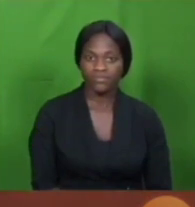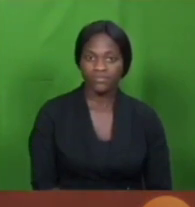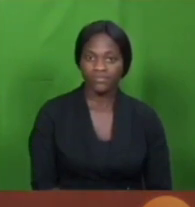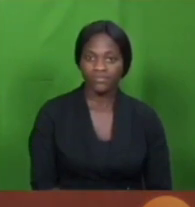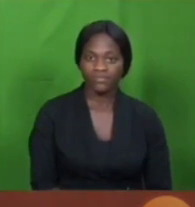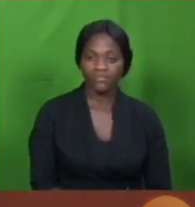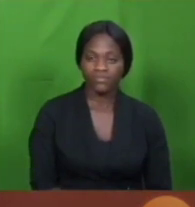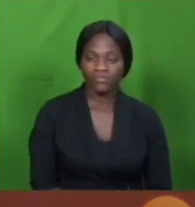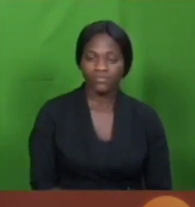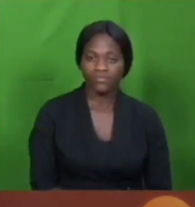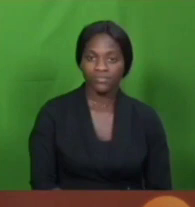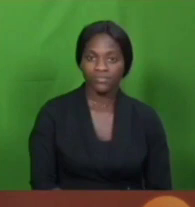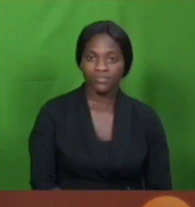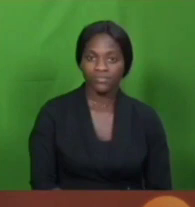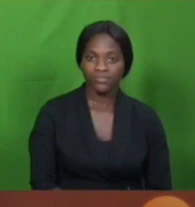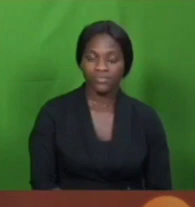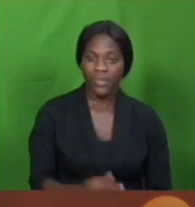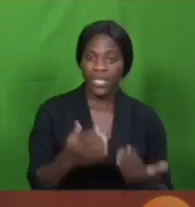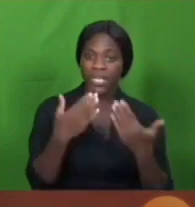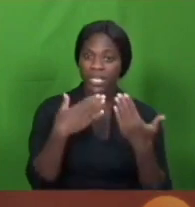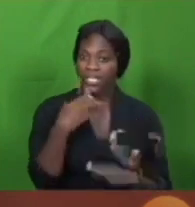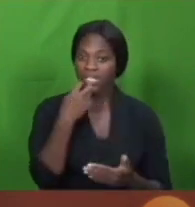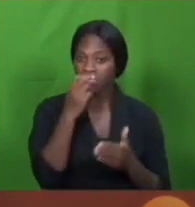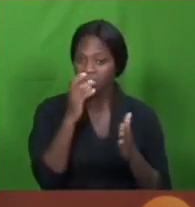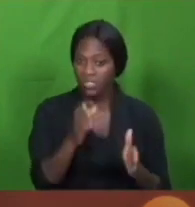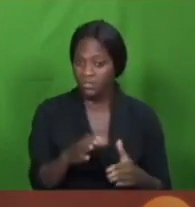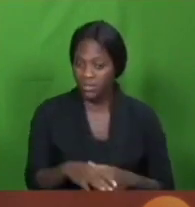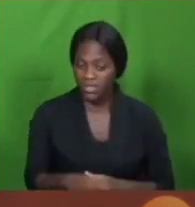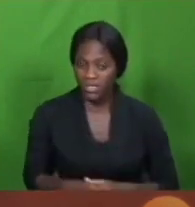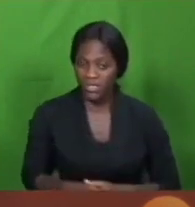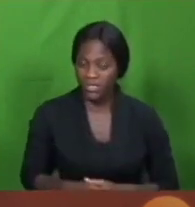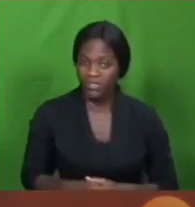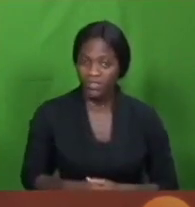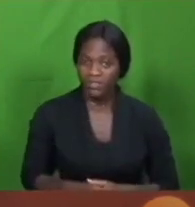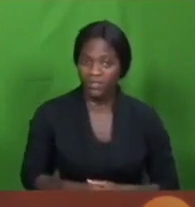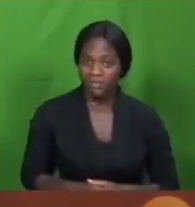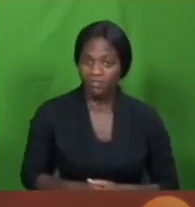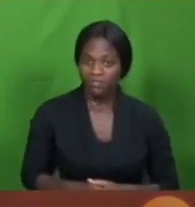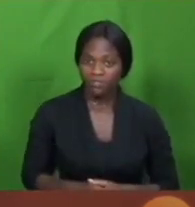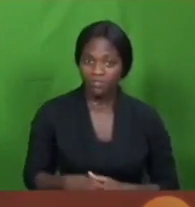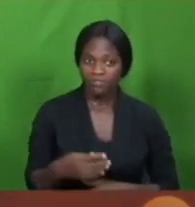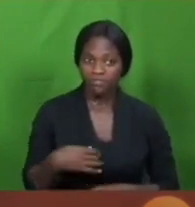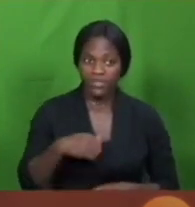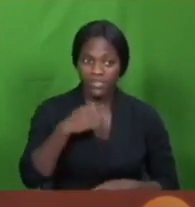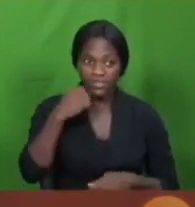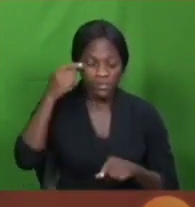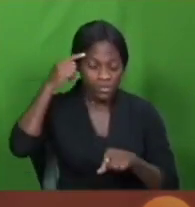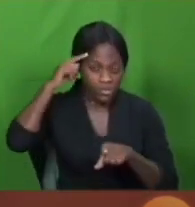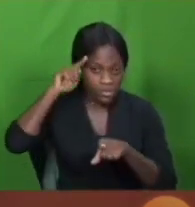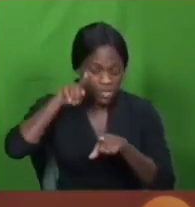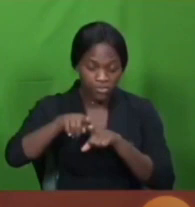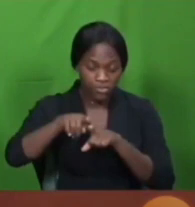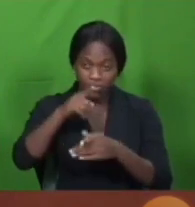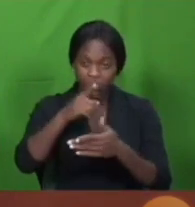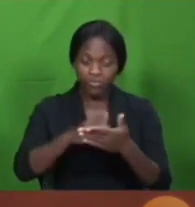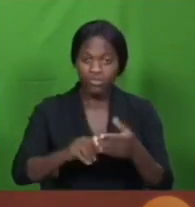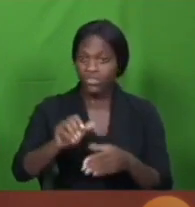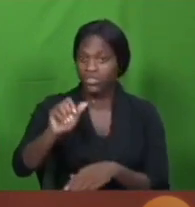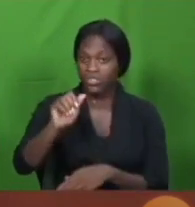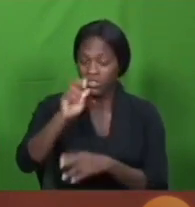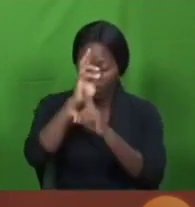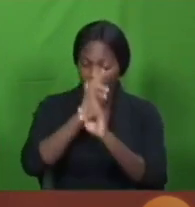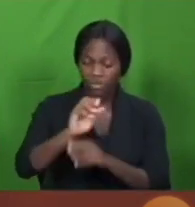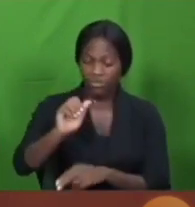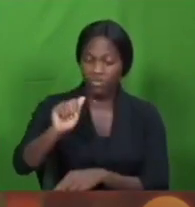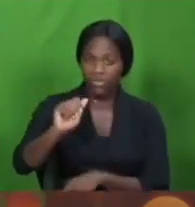Mr. Speaker, I beg to differ from what my colleague Honorable Okujeto said. This